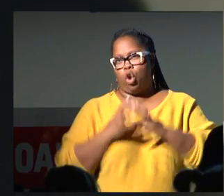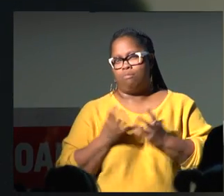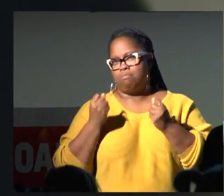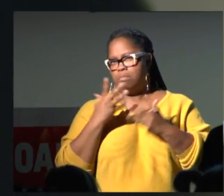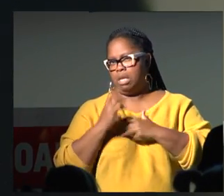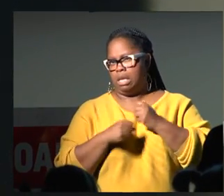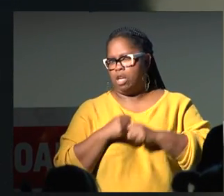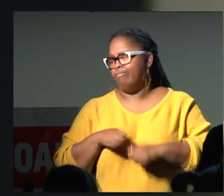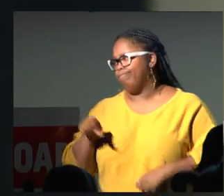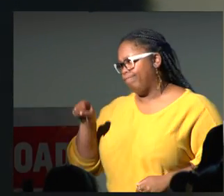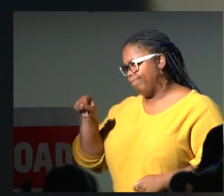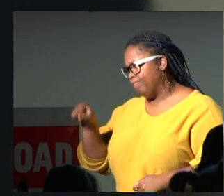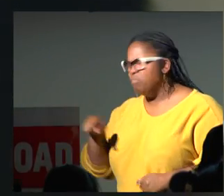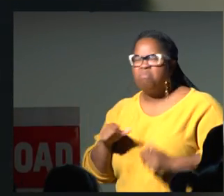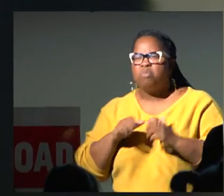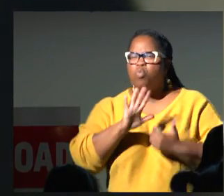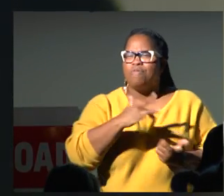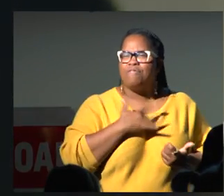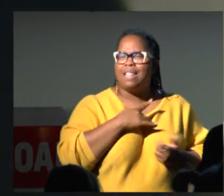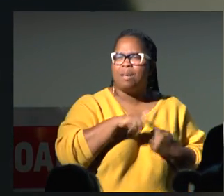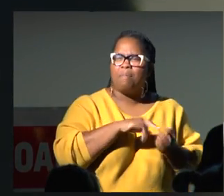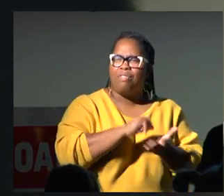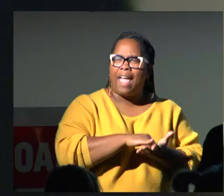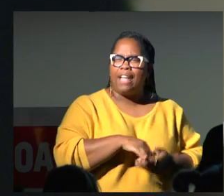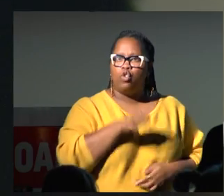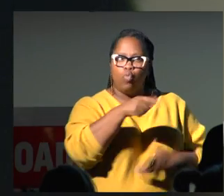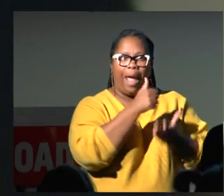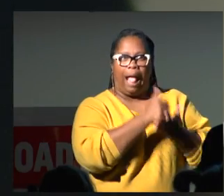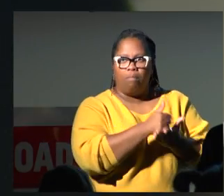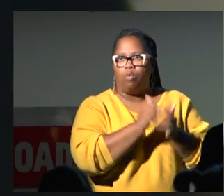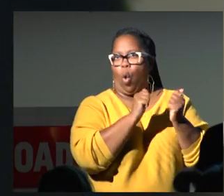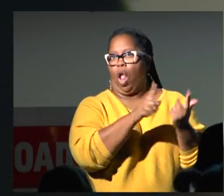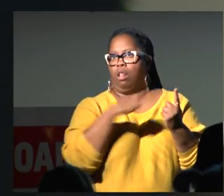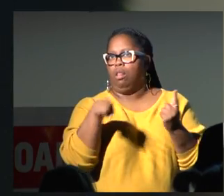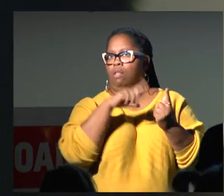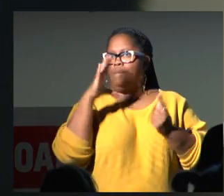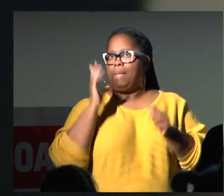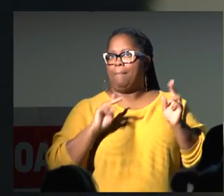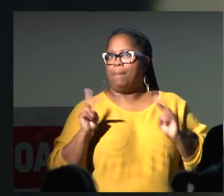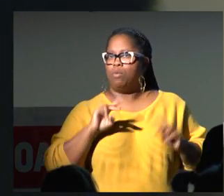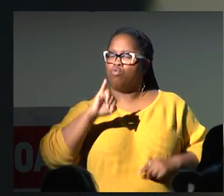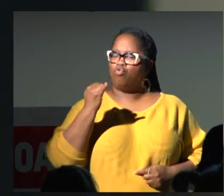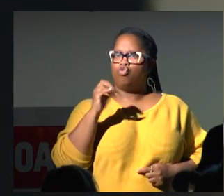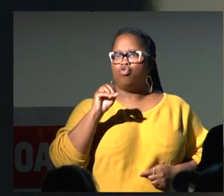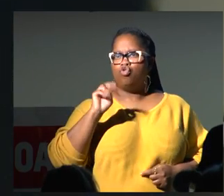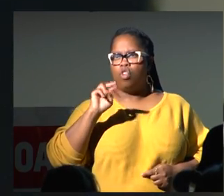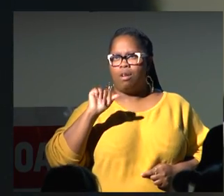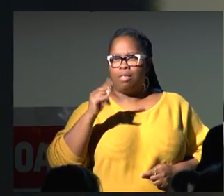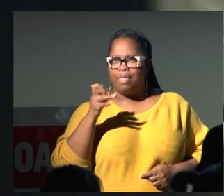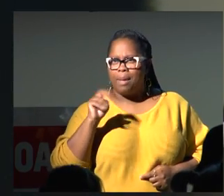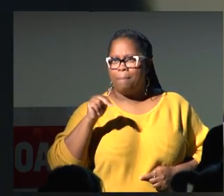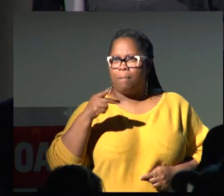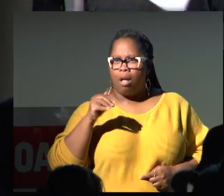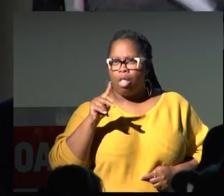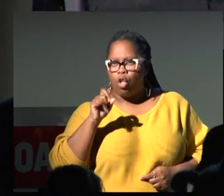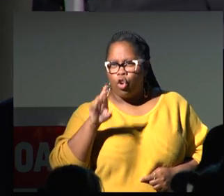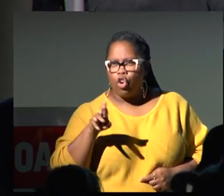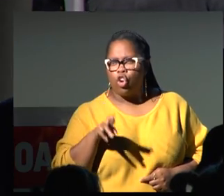How do you feel about this? You help all our, I mean, most of the, you help all, Jonathan Podwell's white, you help everyone.